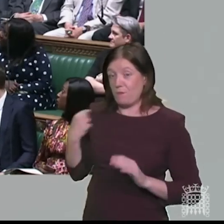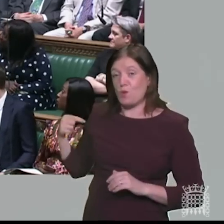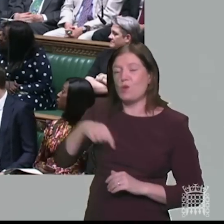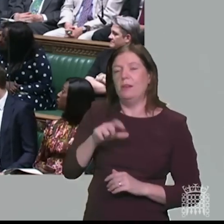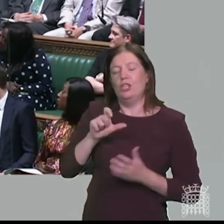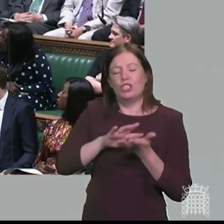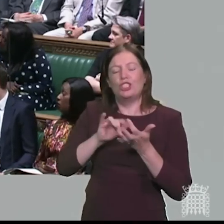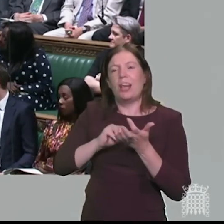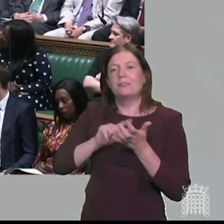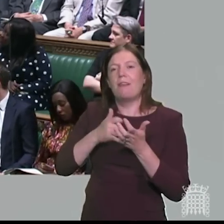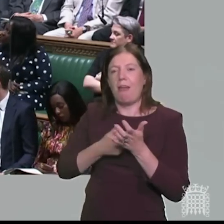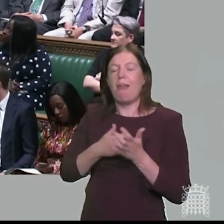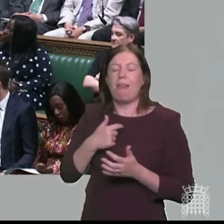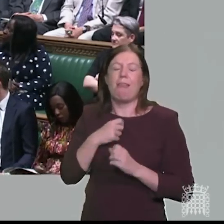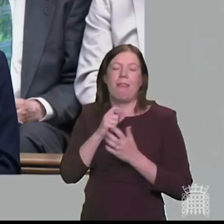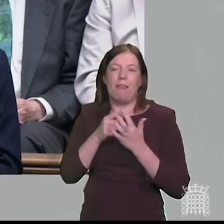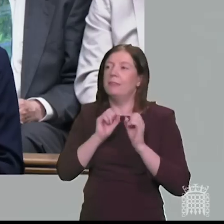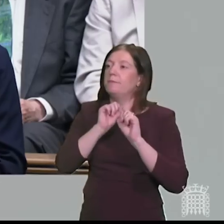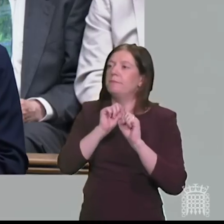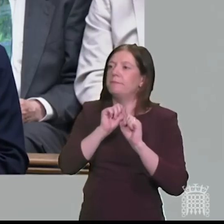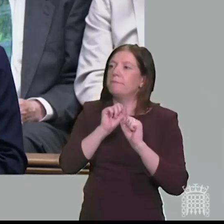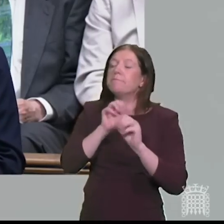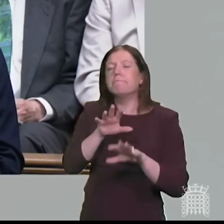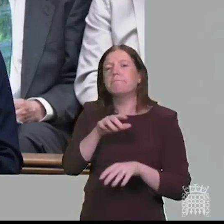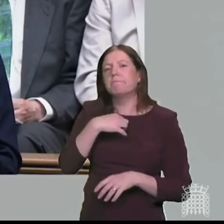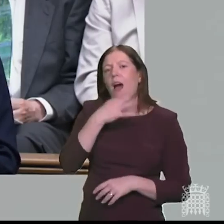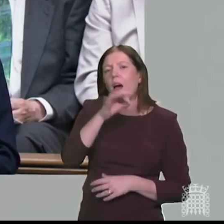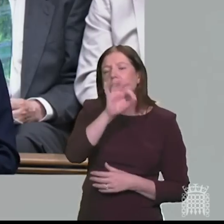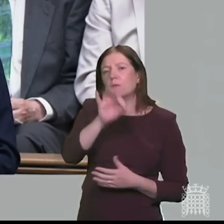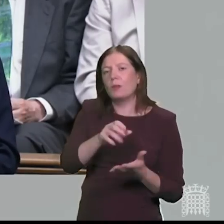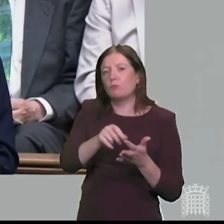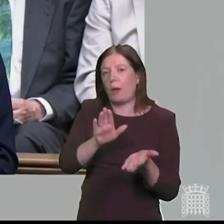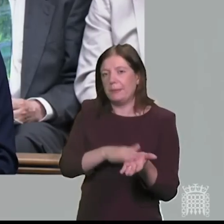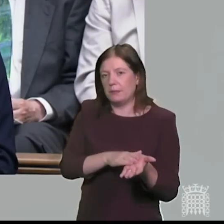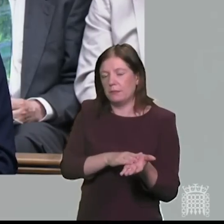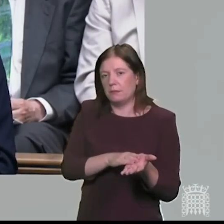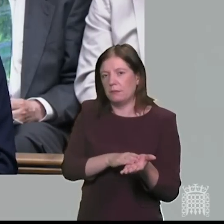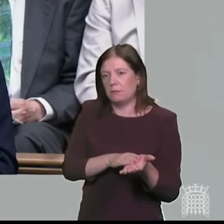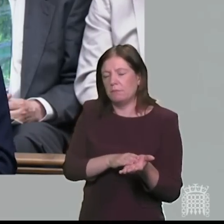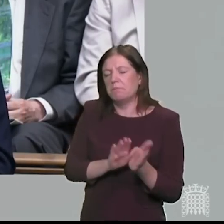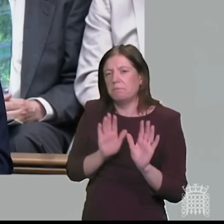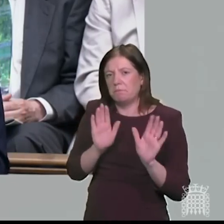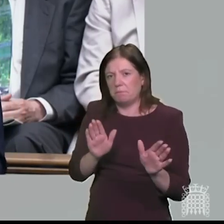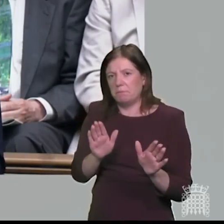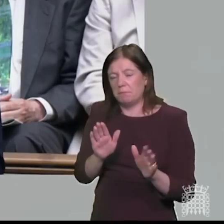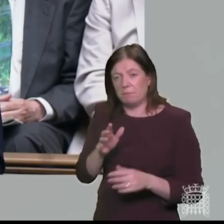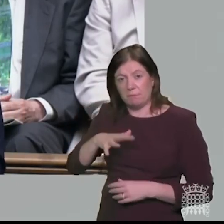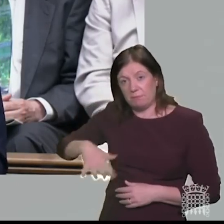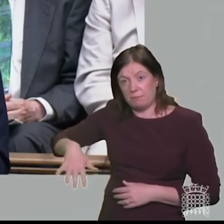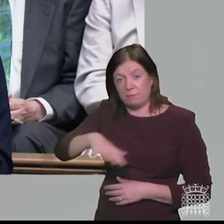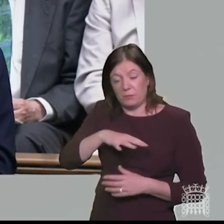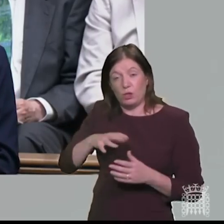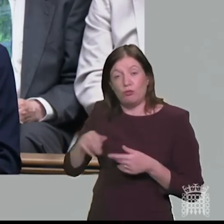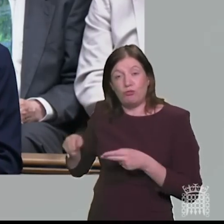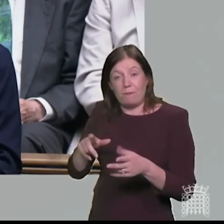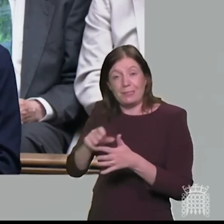Chester. So, why does the Prime Minister think it's acceptable for sewage to be pumped into the beautiful River Dee